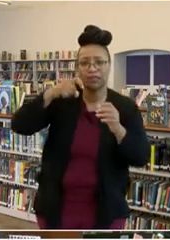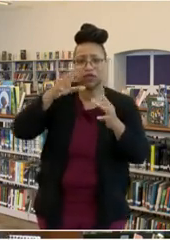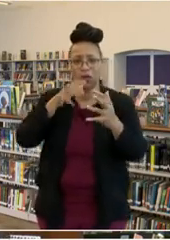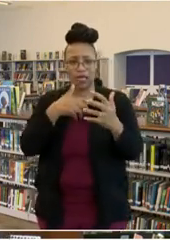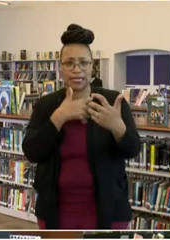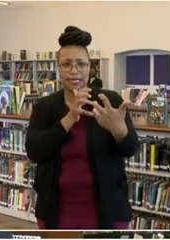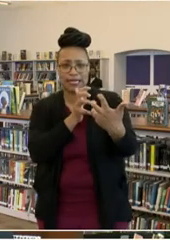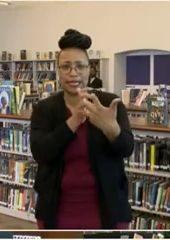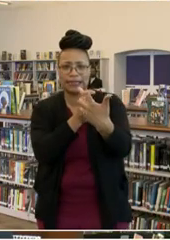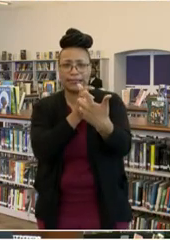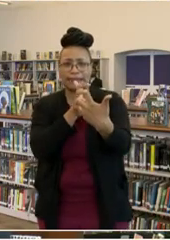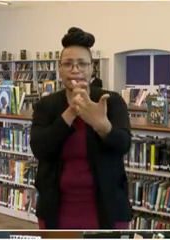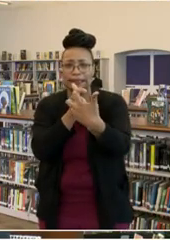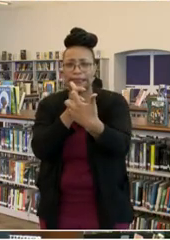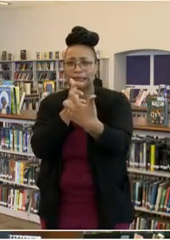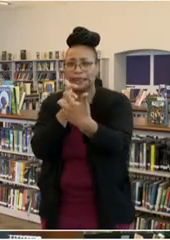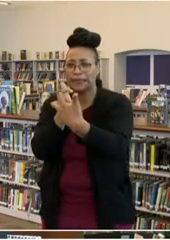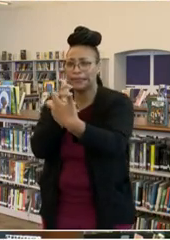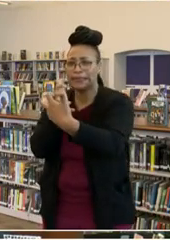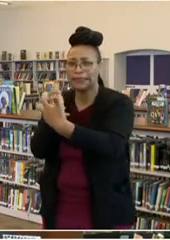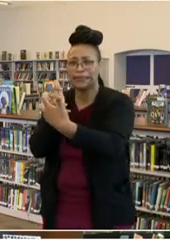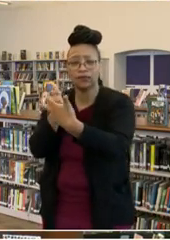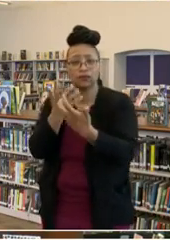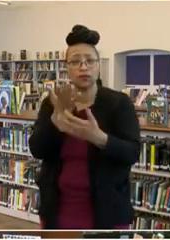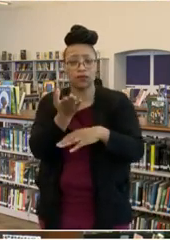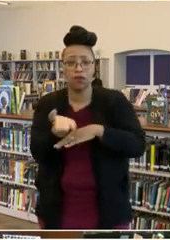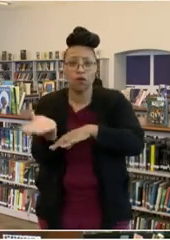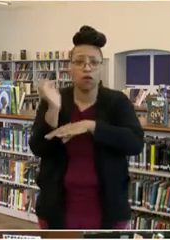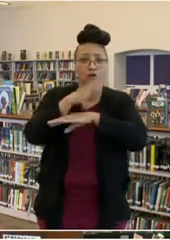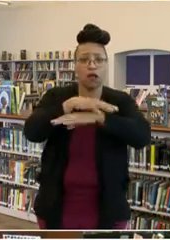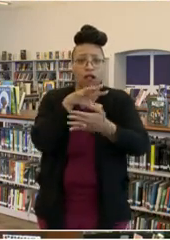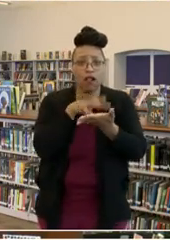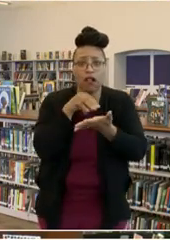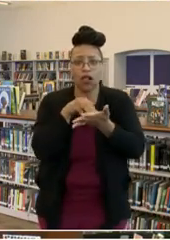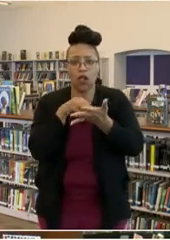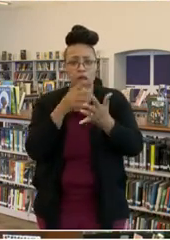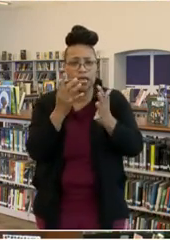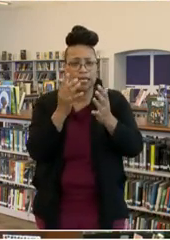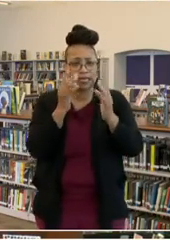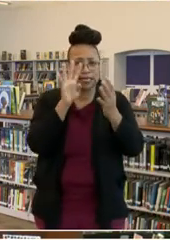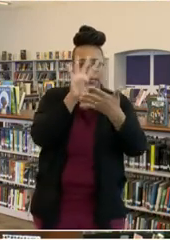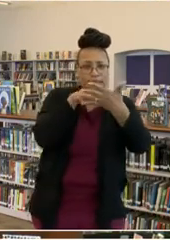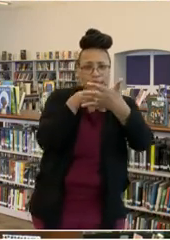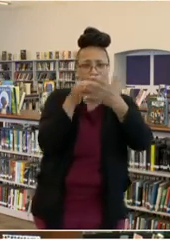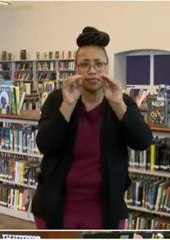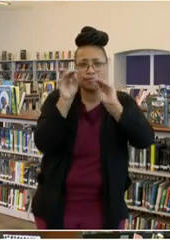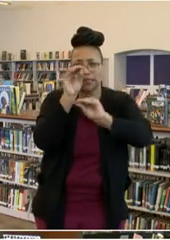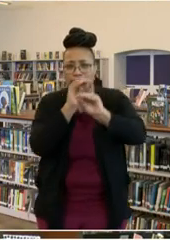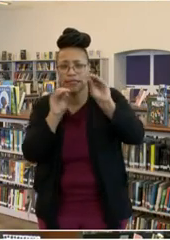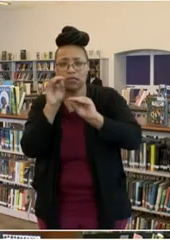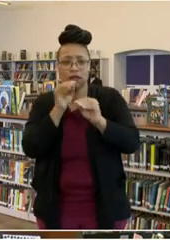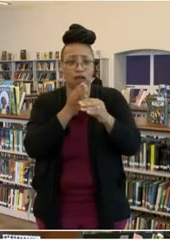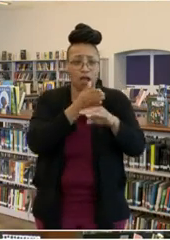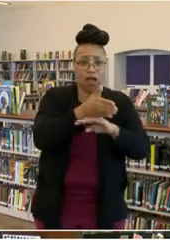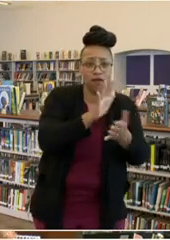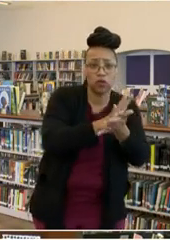day, after school, or the weekends. And so this is one of the ways that we do that. And it's important to note that as we think